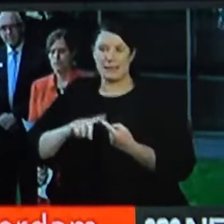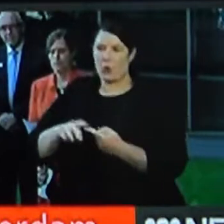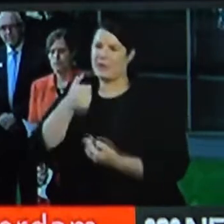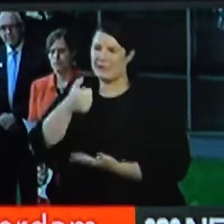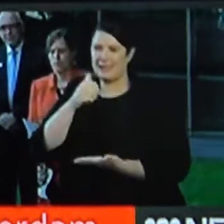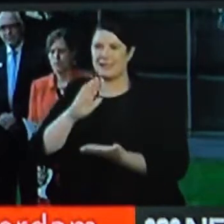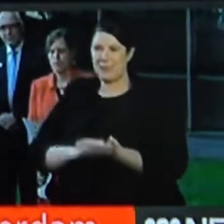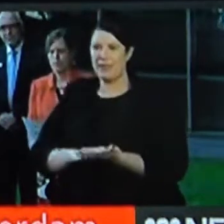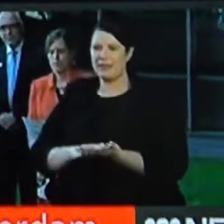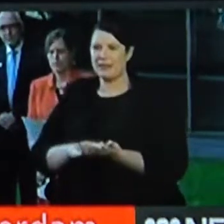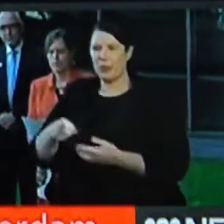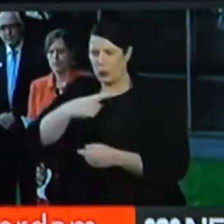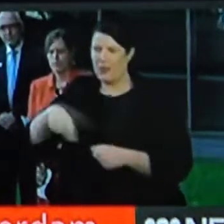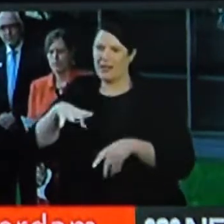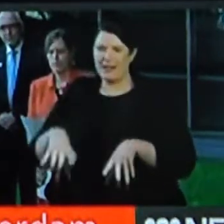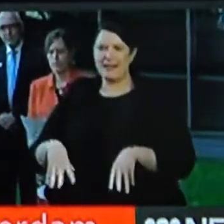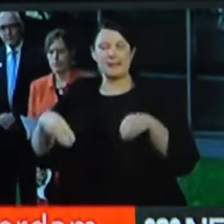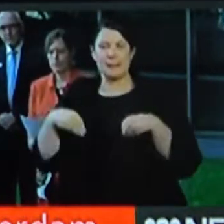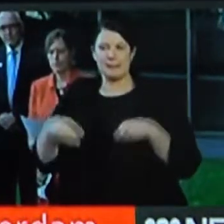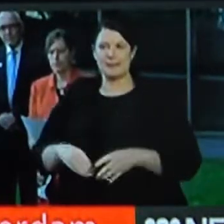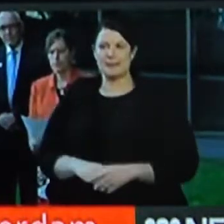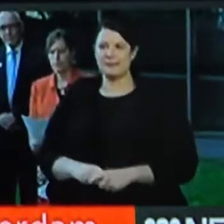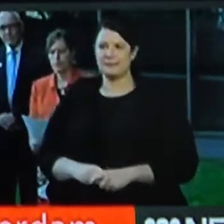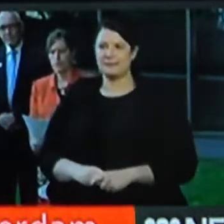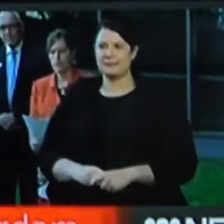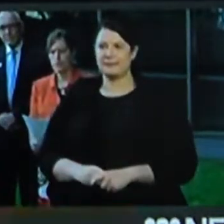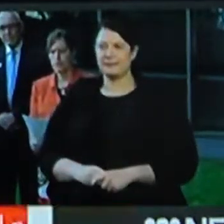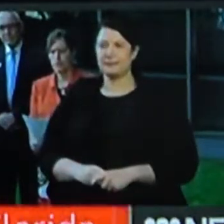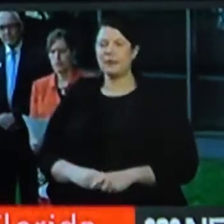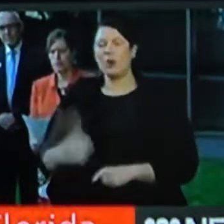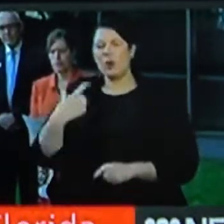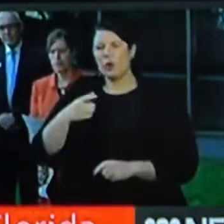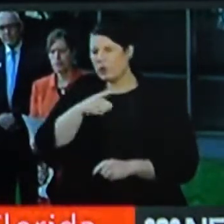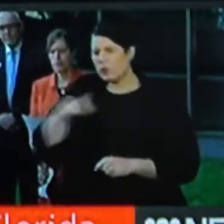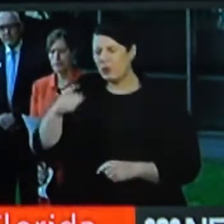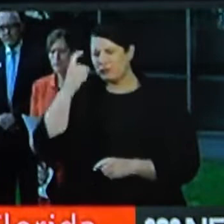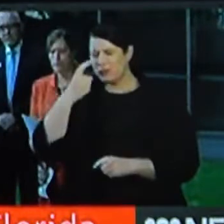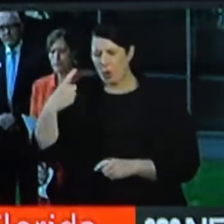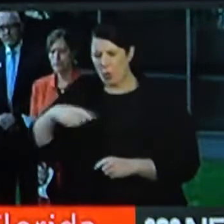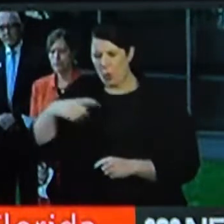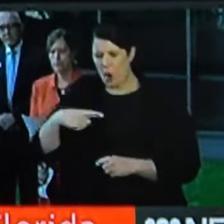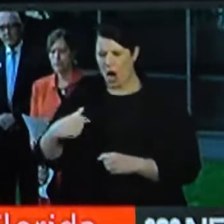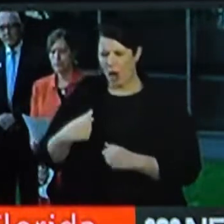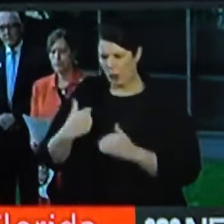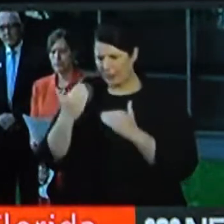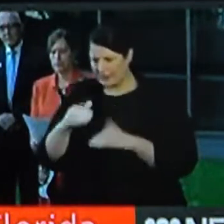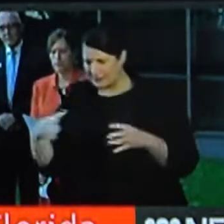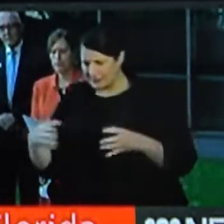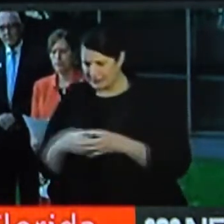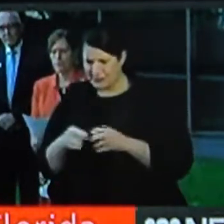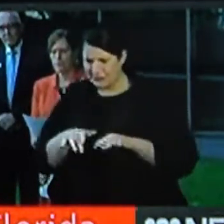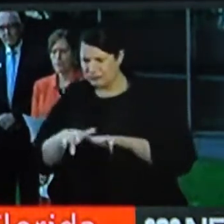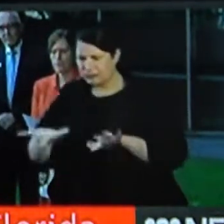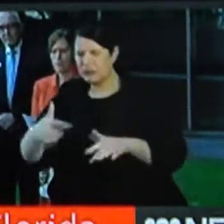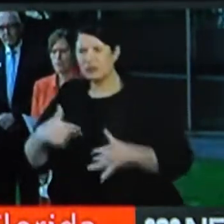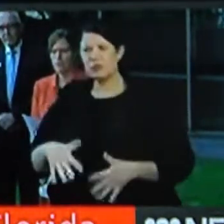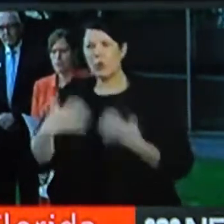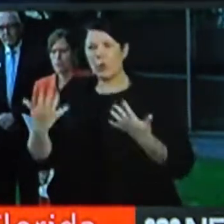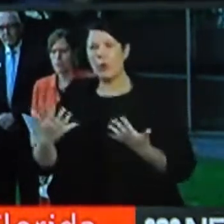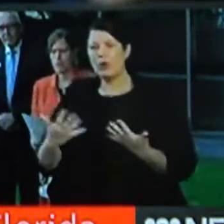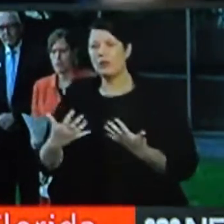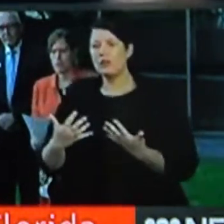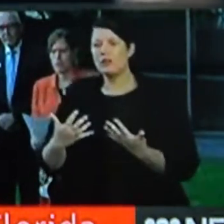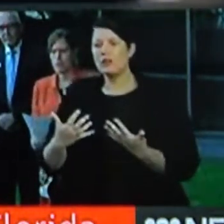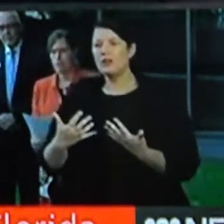that. And why is it important for us to control the spread? Why is it important for us to maintain these restrictions? Well, many people have heard